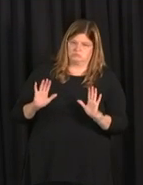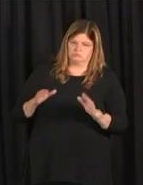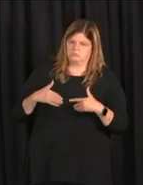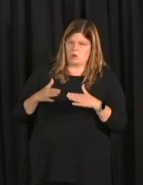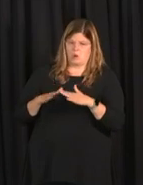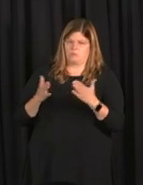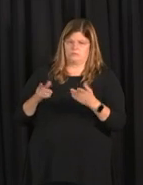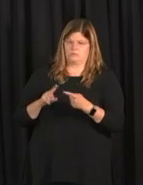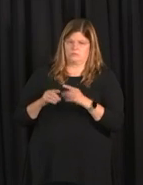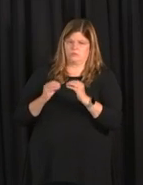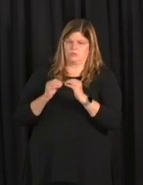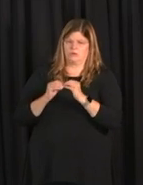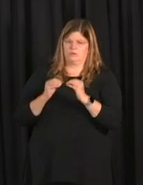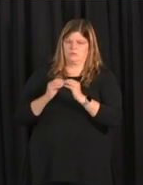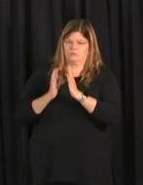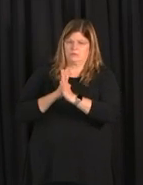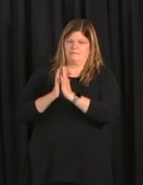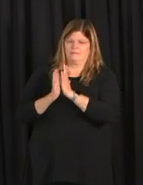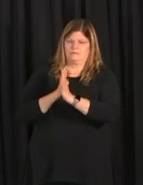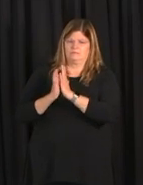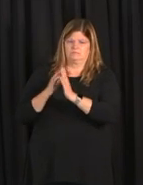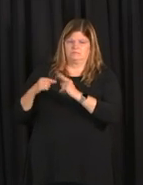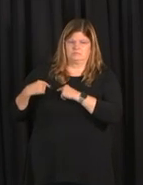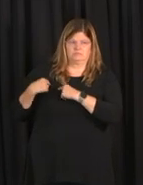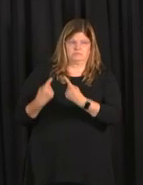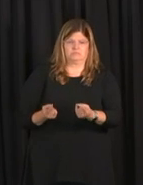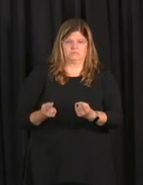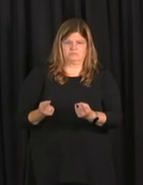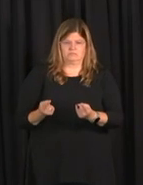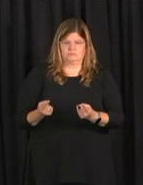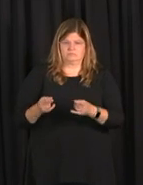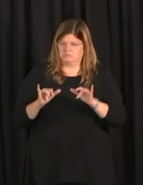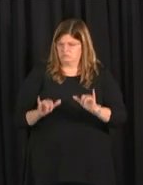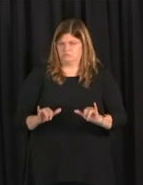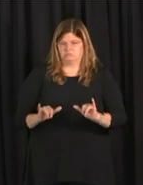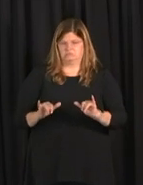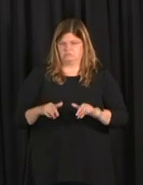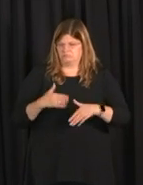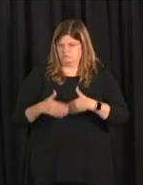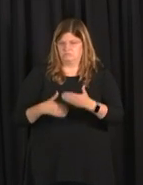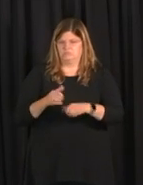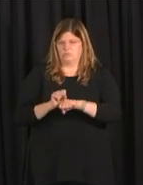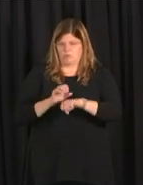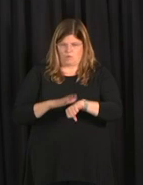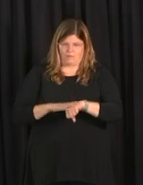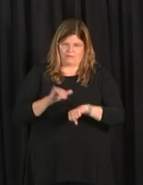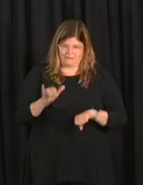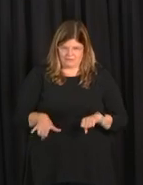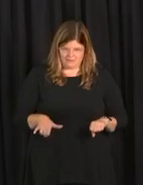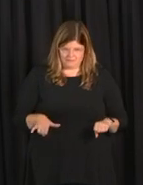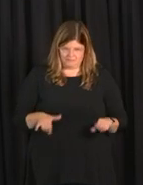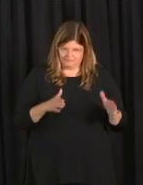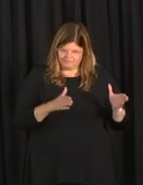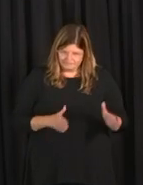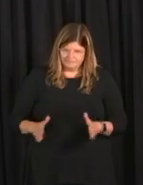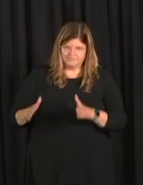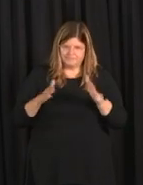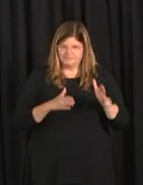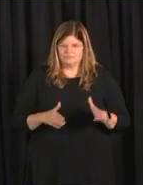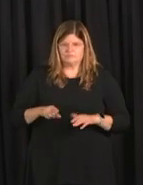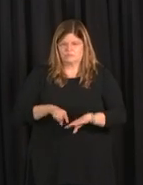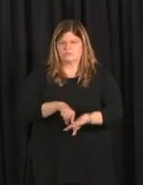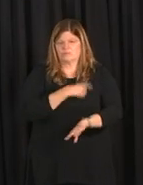open to more traffic in the last several weeks, and so we will continue to work on a plan that